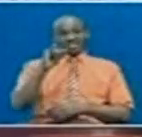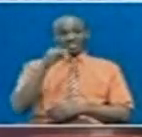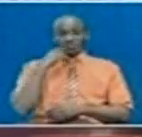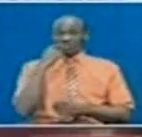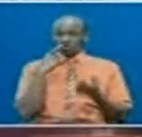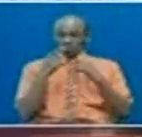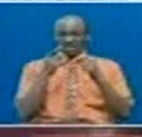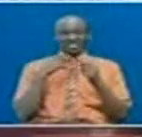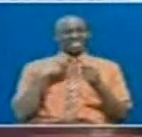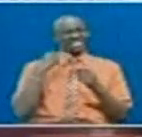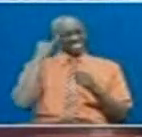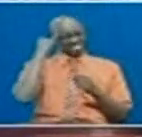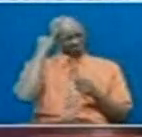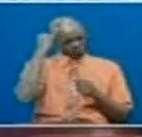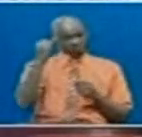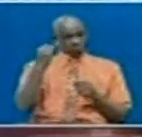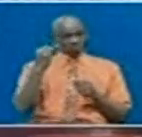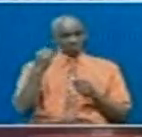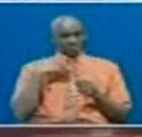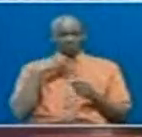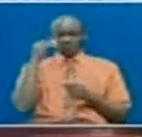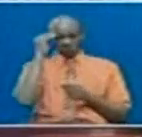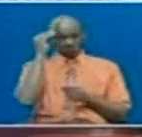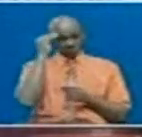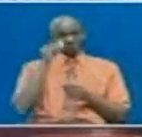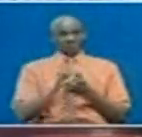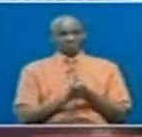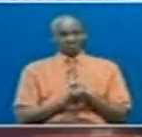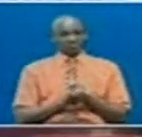talking intellectuals. Spell